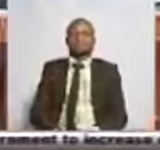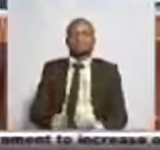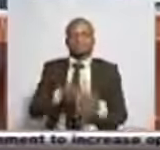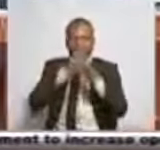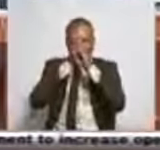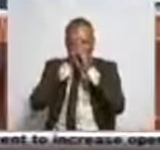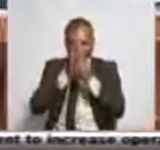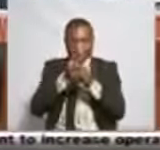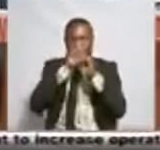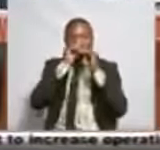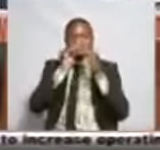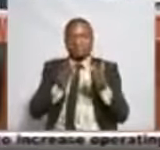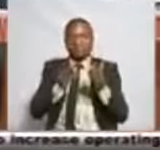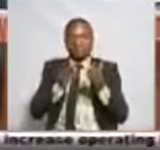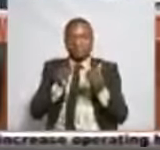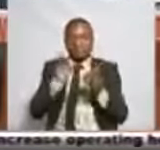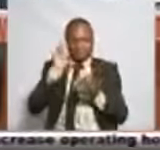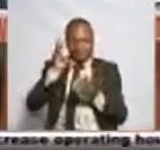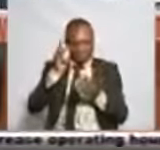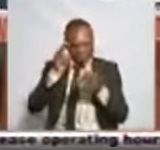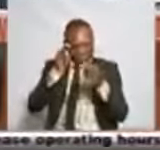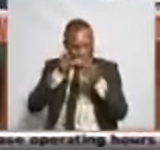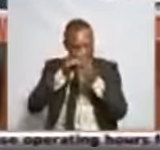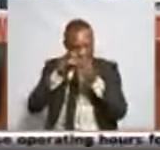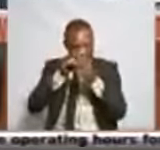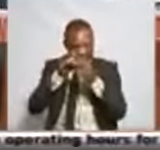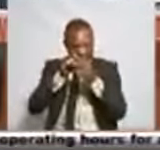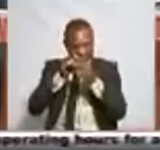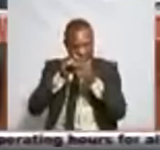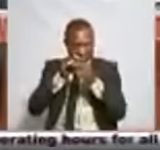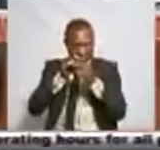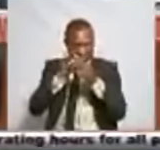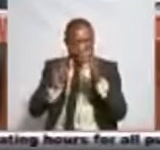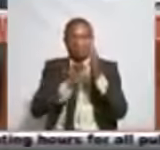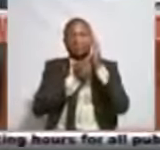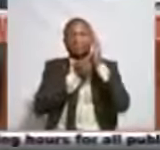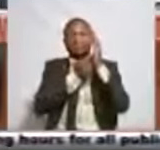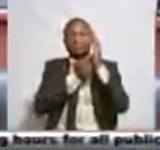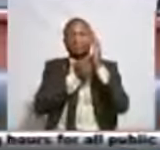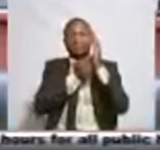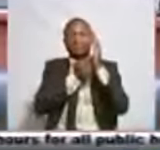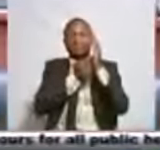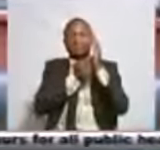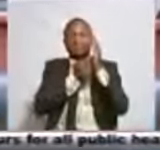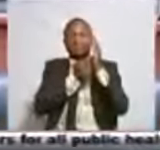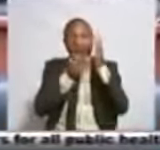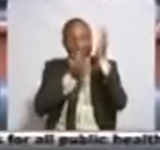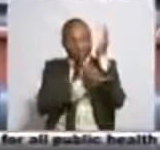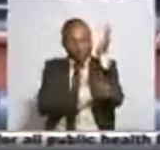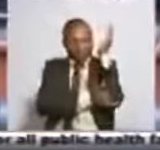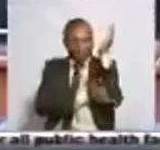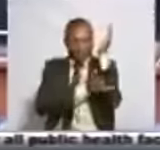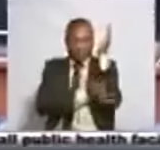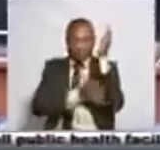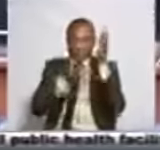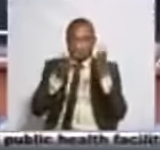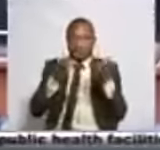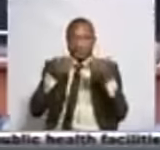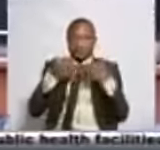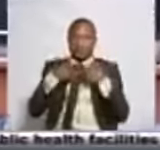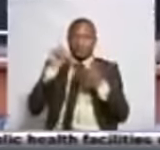Mr. Speaker, I'll be very brief and precise. In this country, we